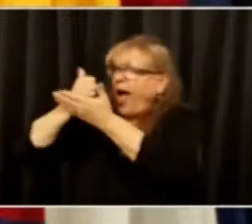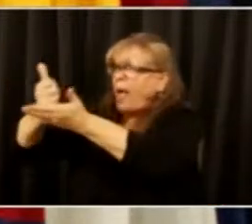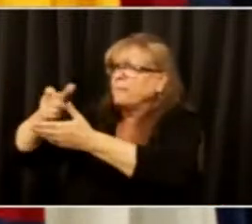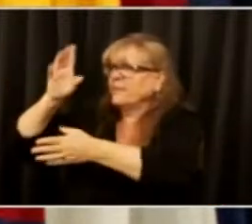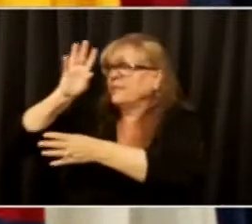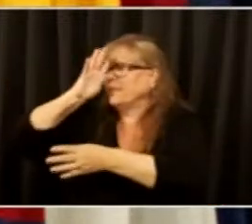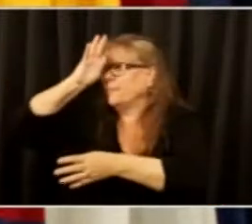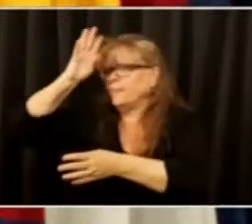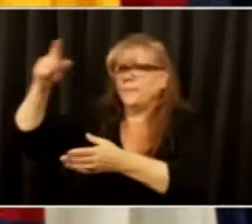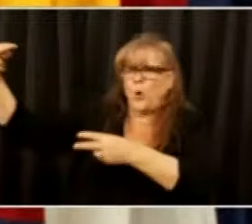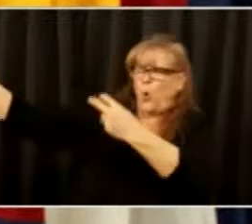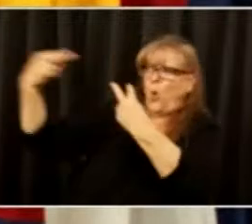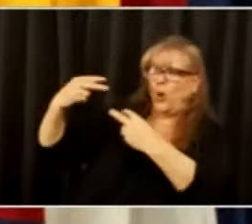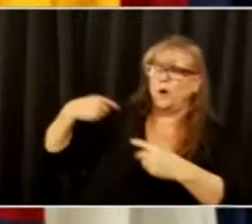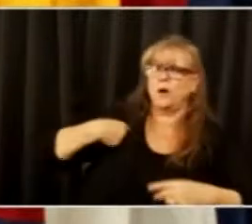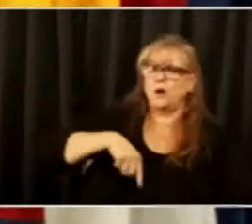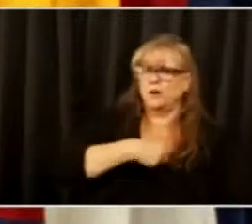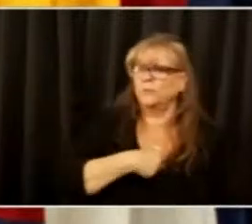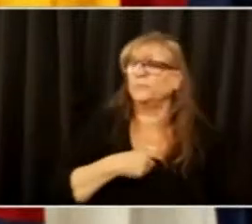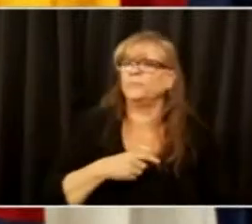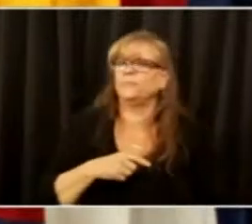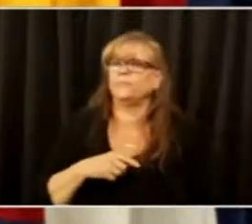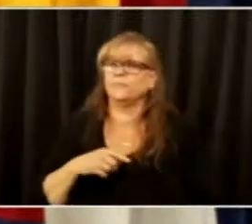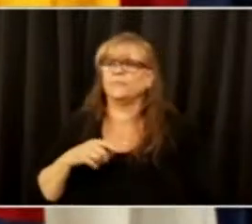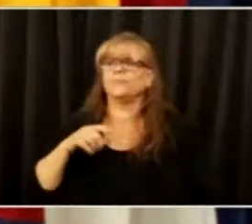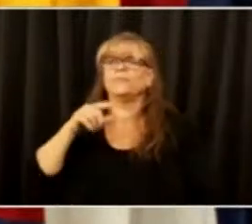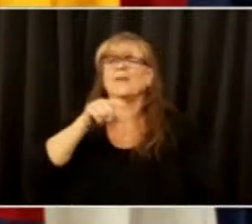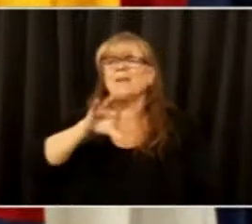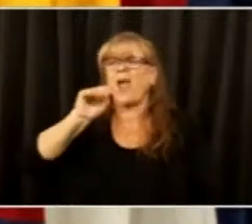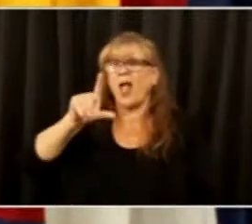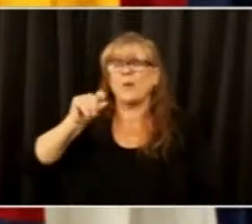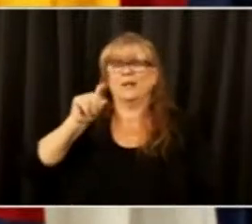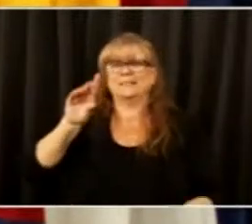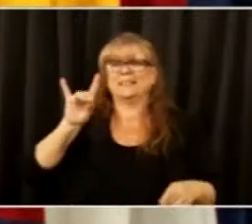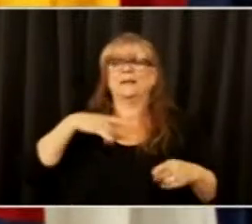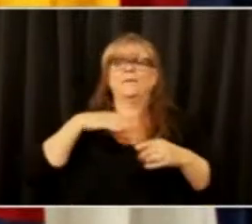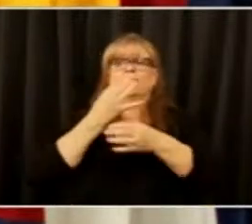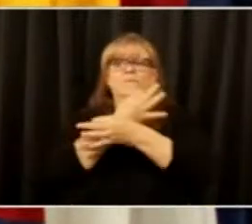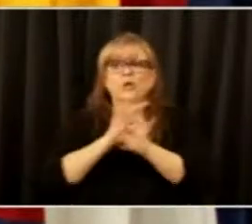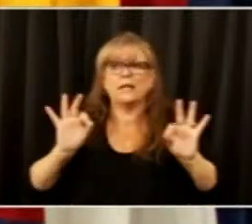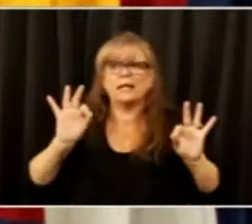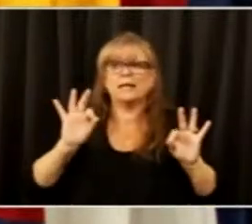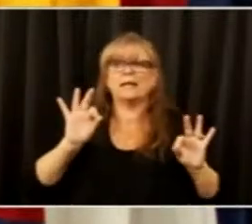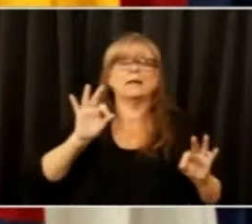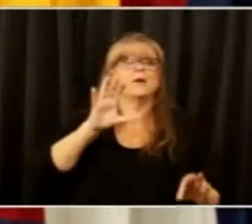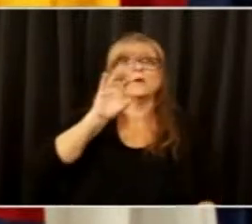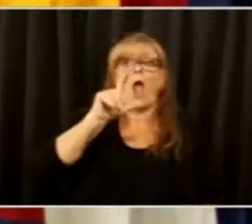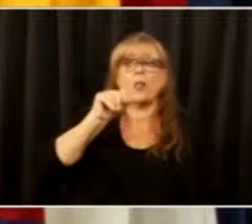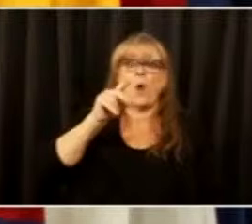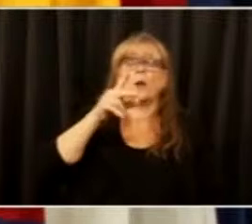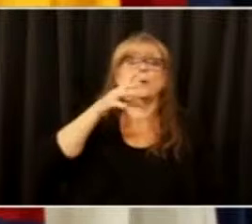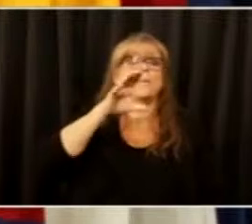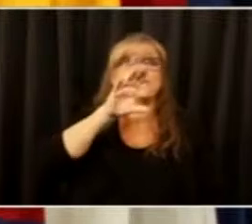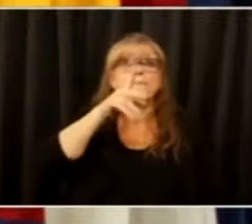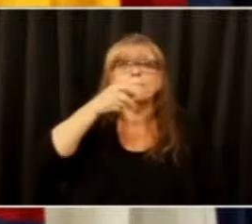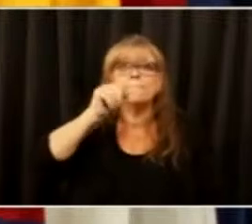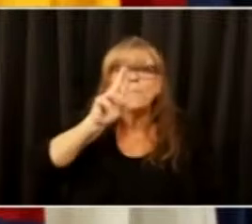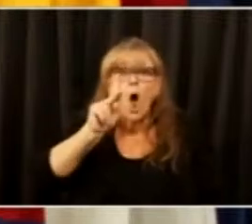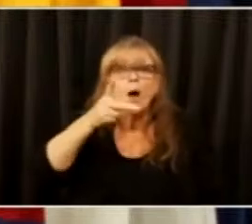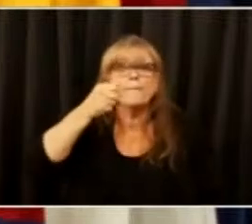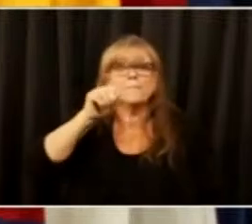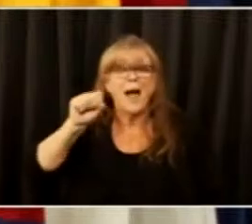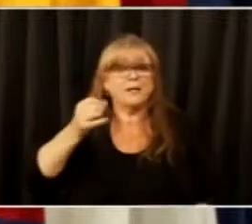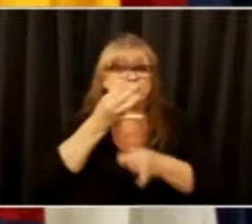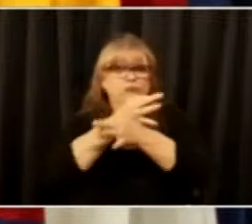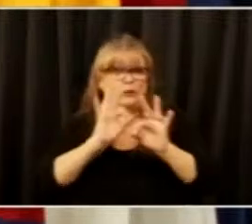Colorado is giving. We're doing free Colorado Park passes. We've done through several radio stations. So, different folks